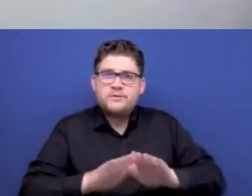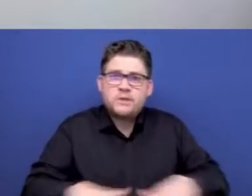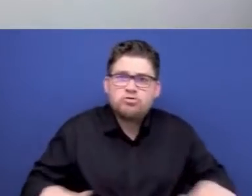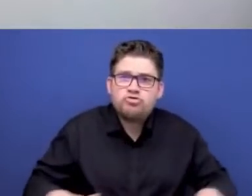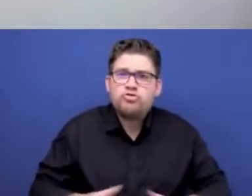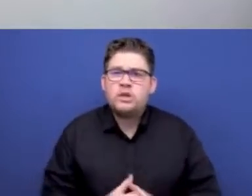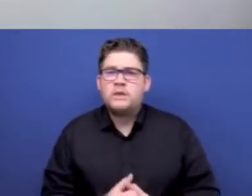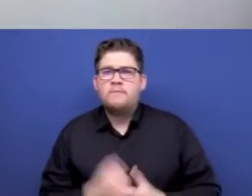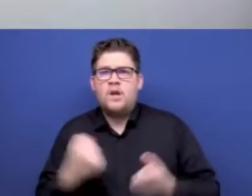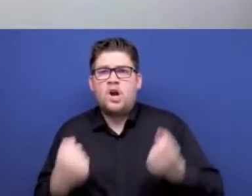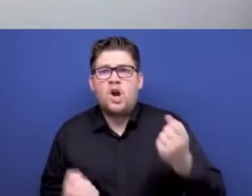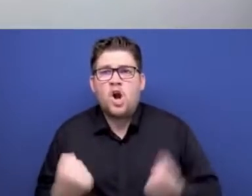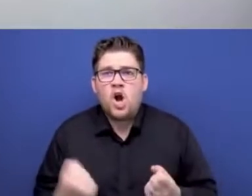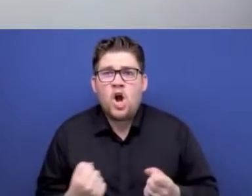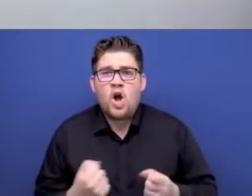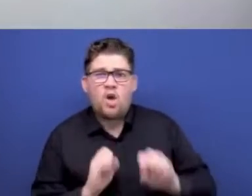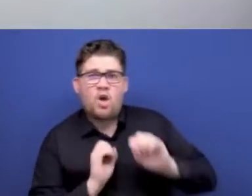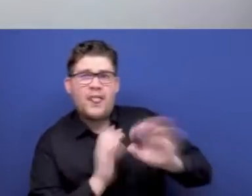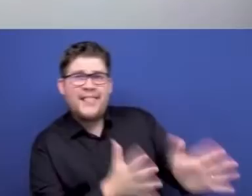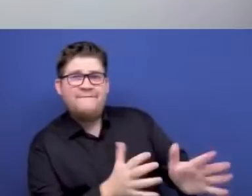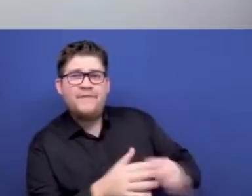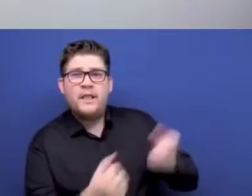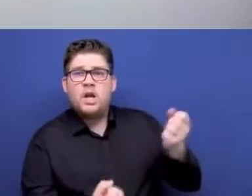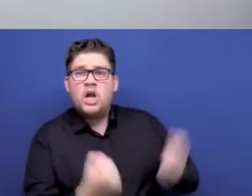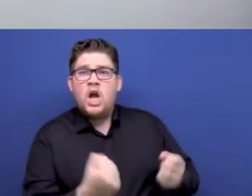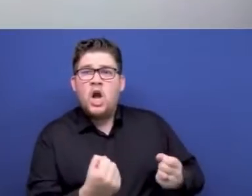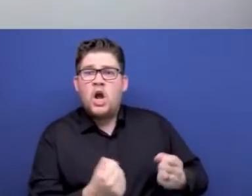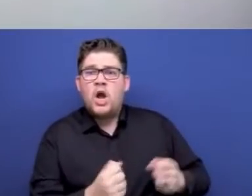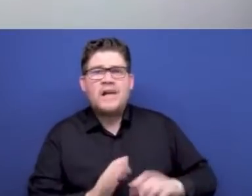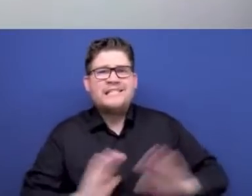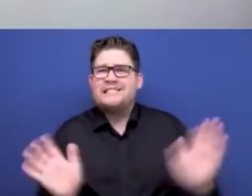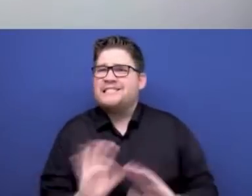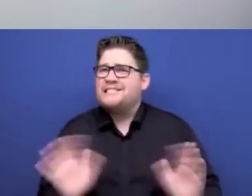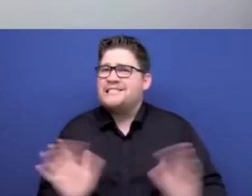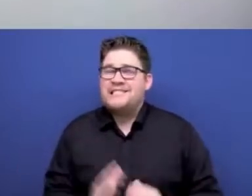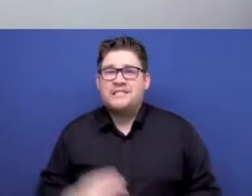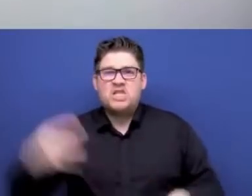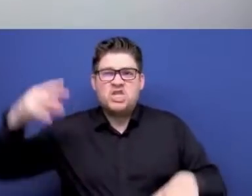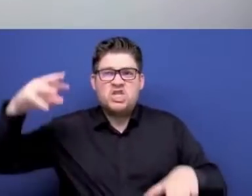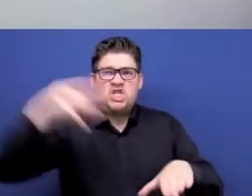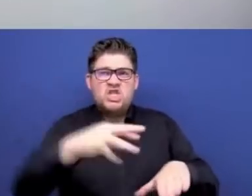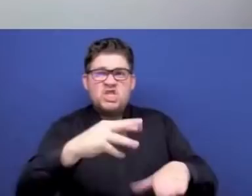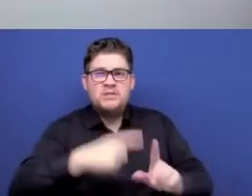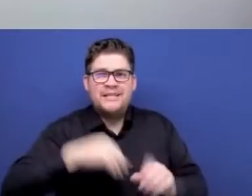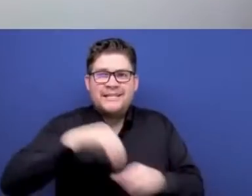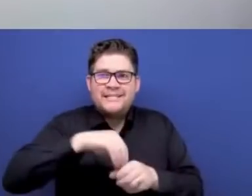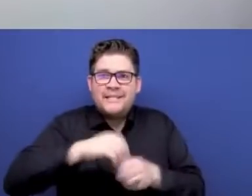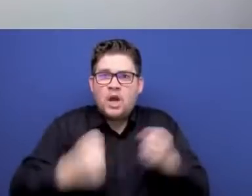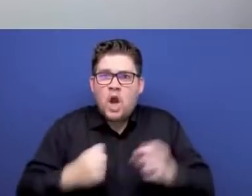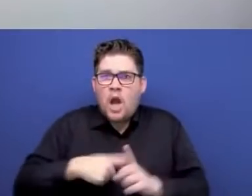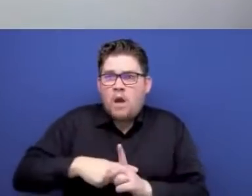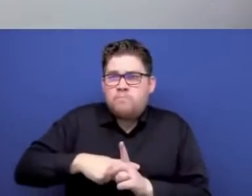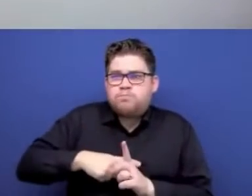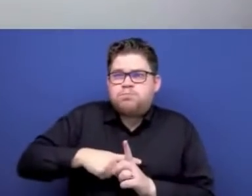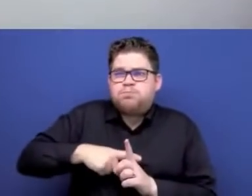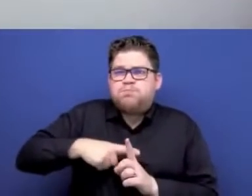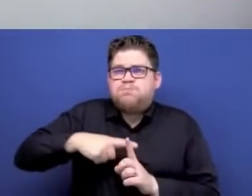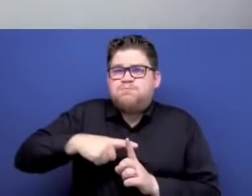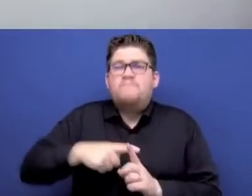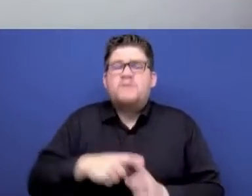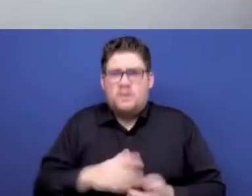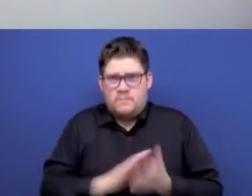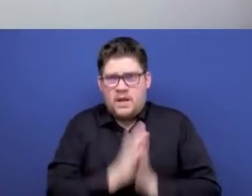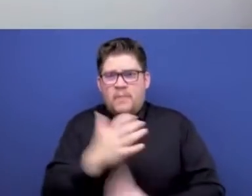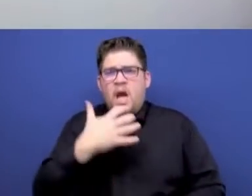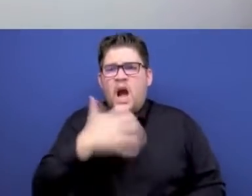quickly, and it can be lethal to particularly young children and to pets. So even leaving windows